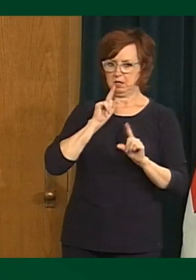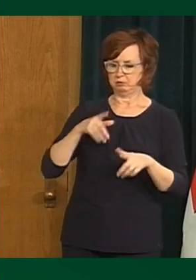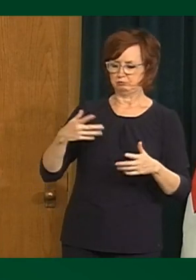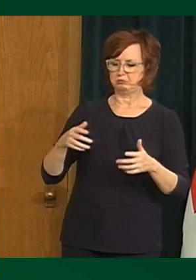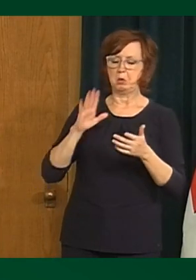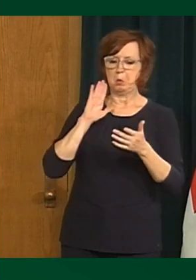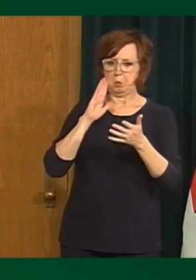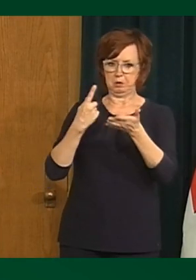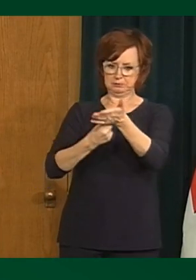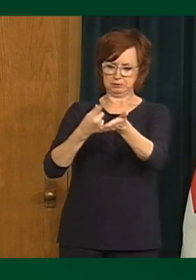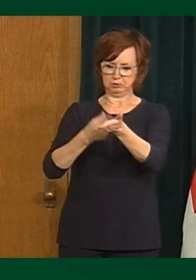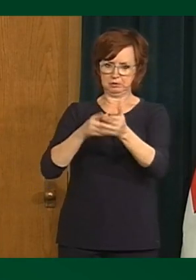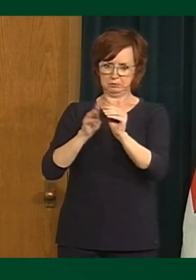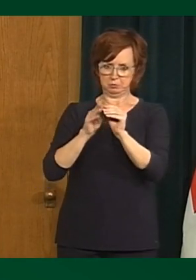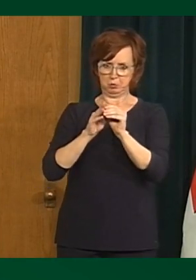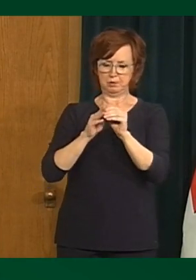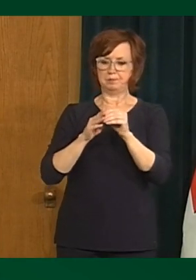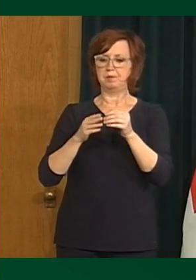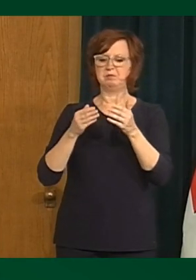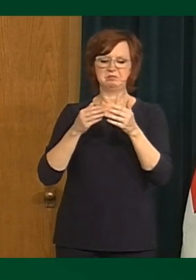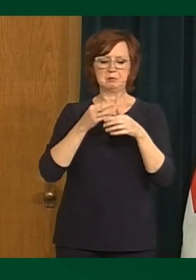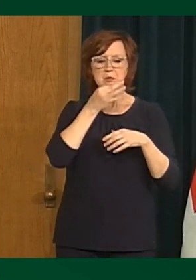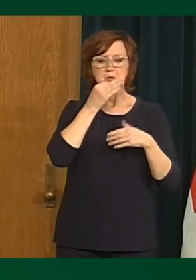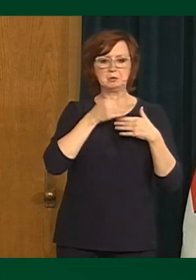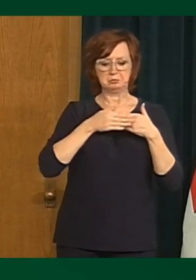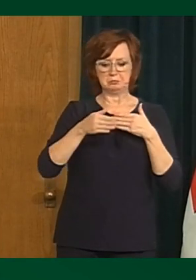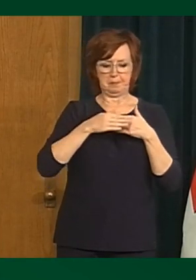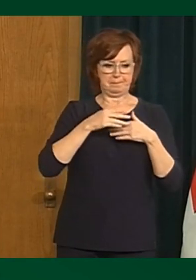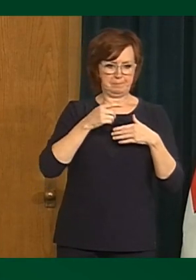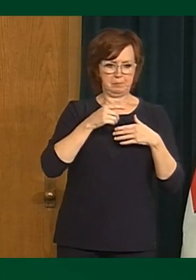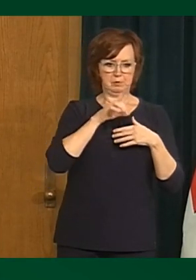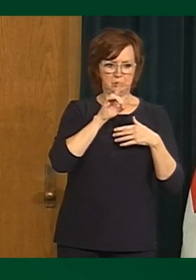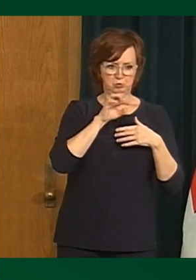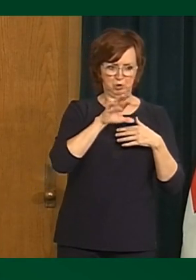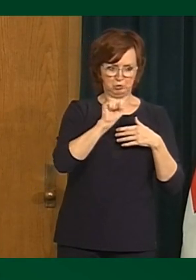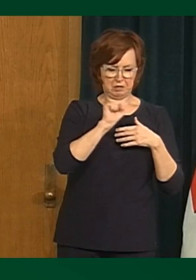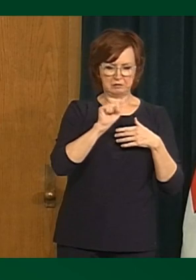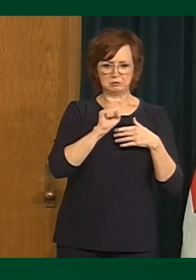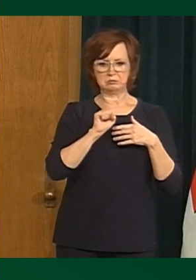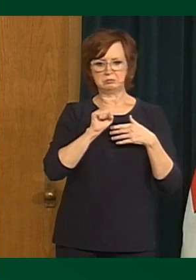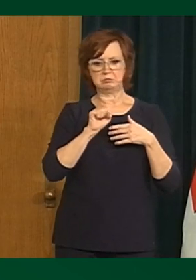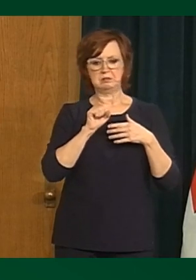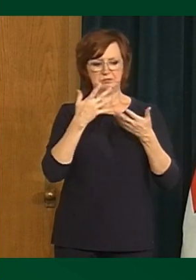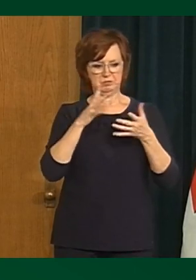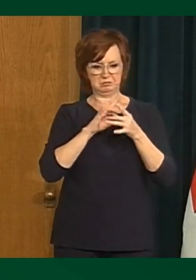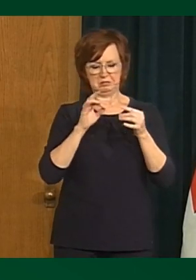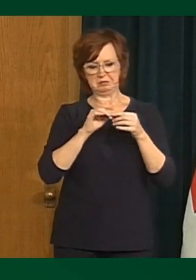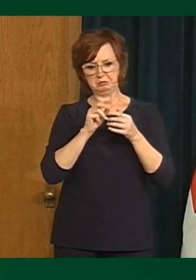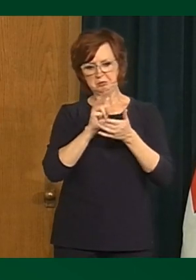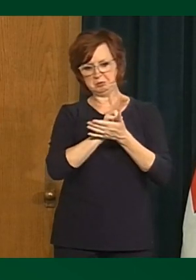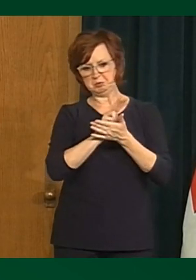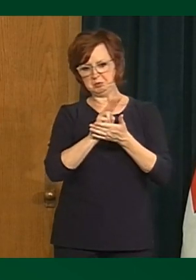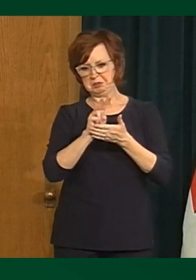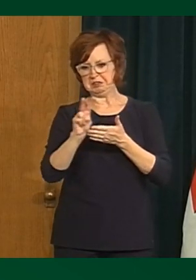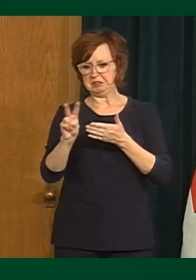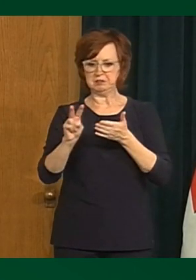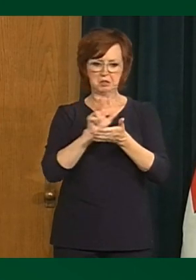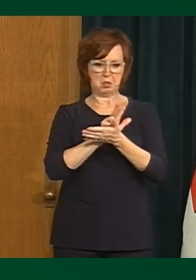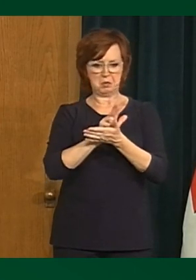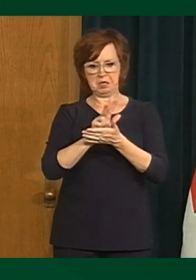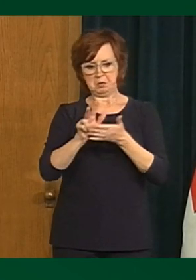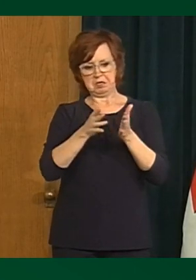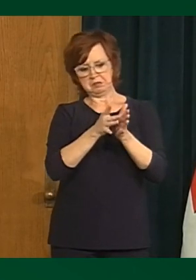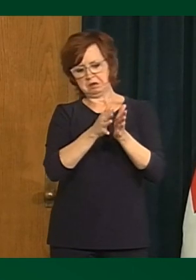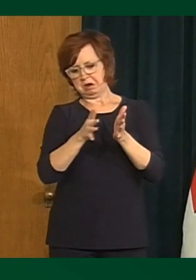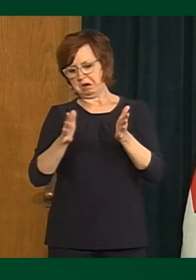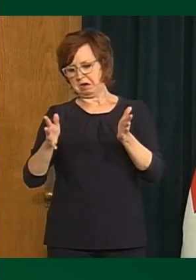number of days setting a target date. Dr. Shahab had mentioned 2, 3, 4 weeks out, which would